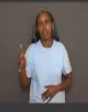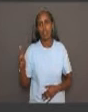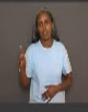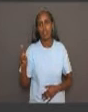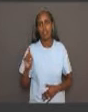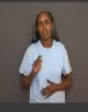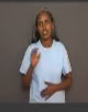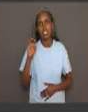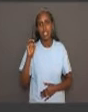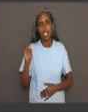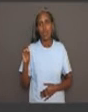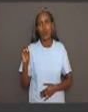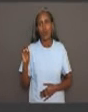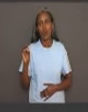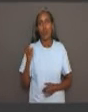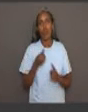-5 from 1,